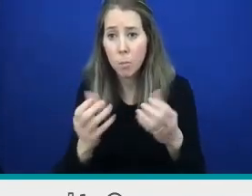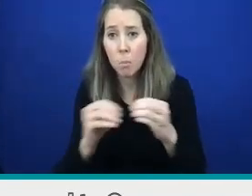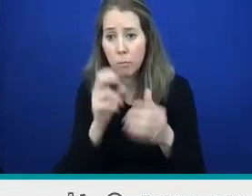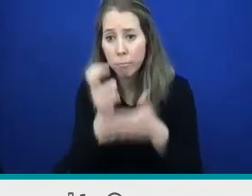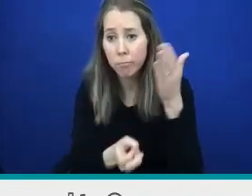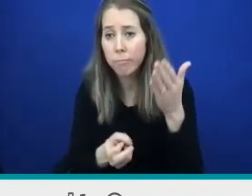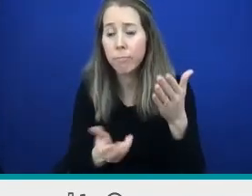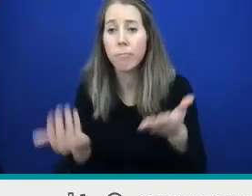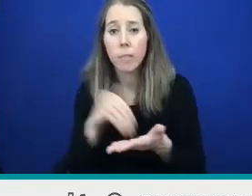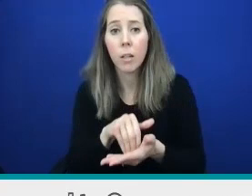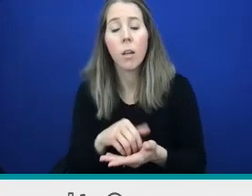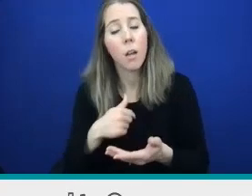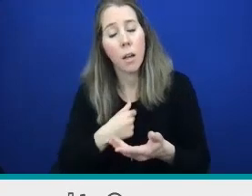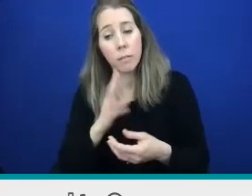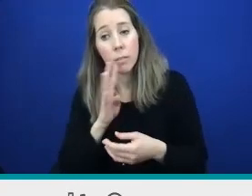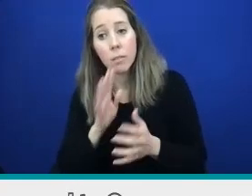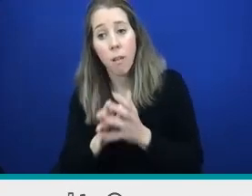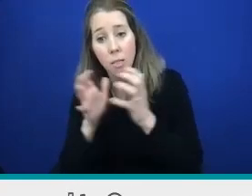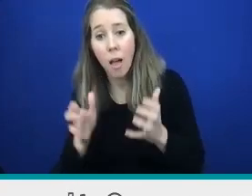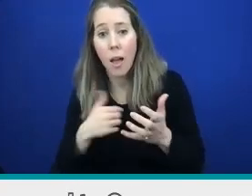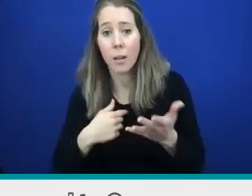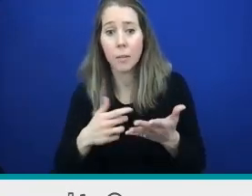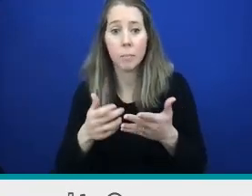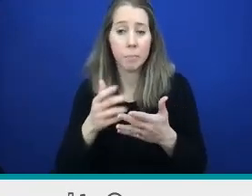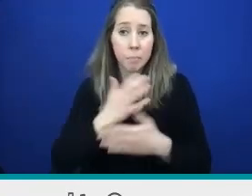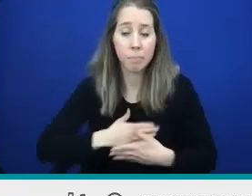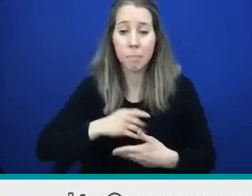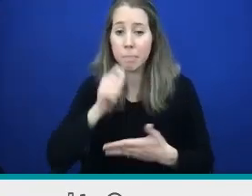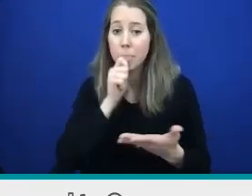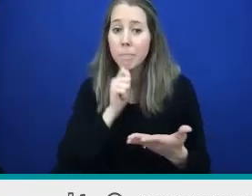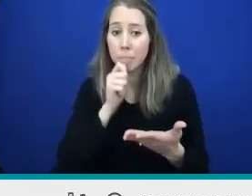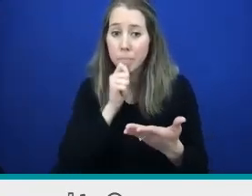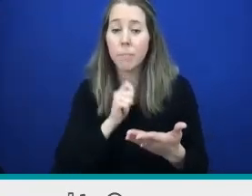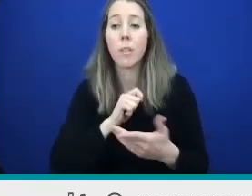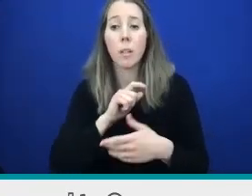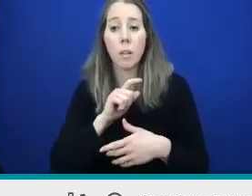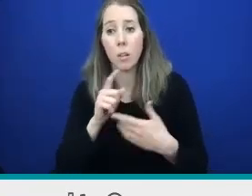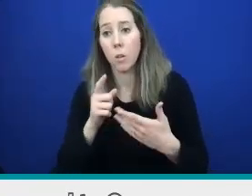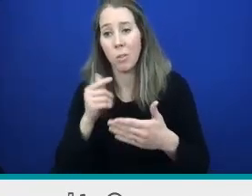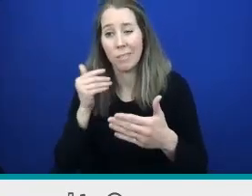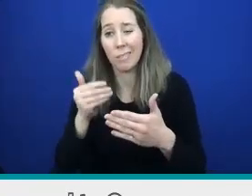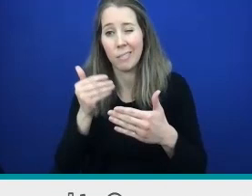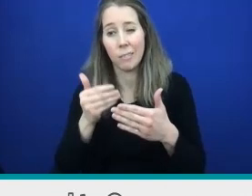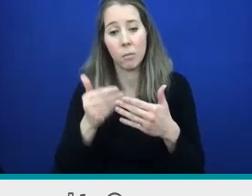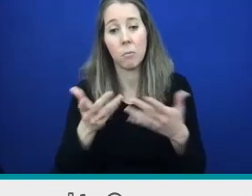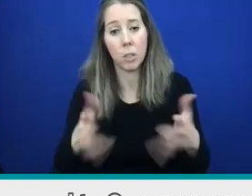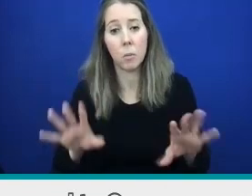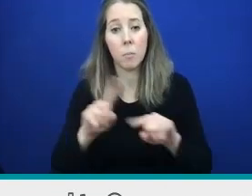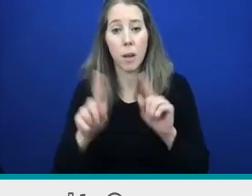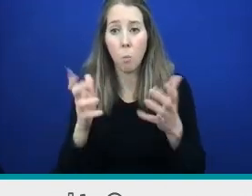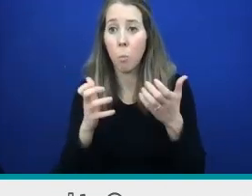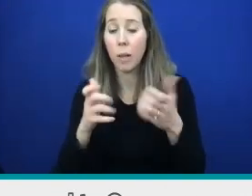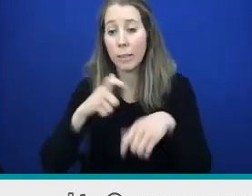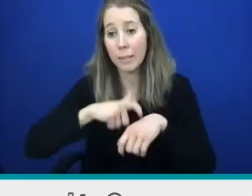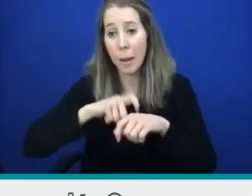into. Again, I've talked a lot. I appreciate your patience as we close out on the day or as we're getting there. But I want to turn the